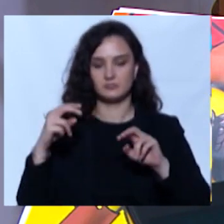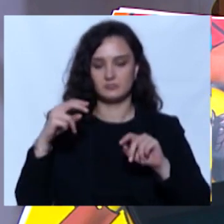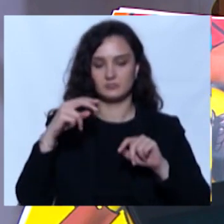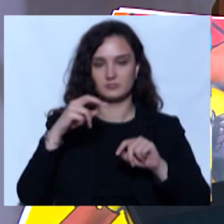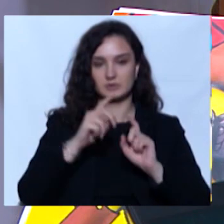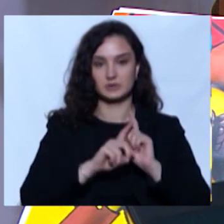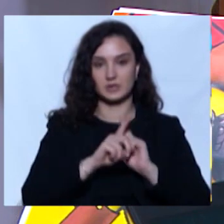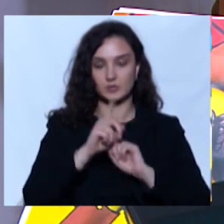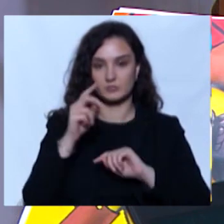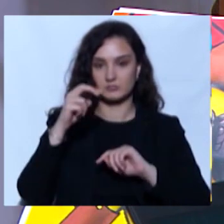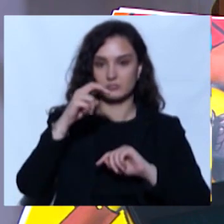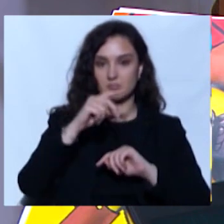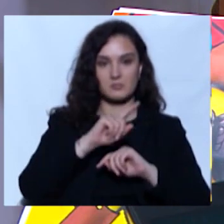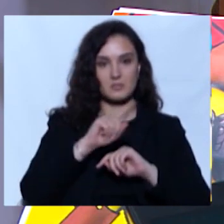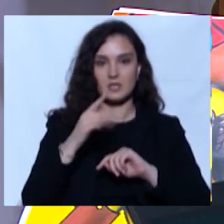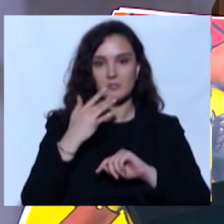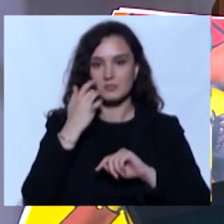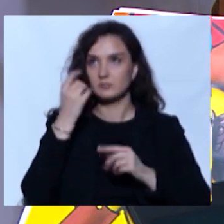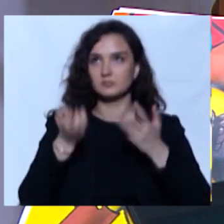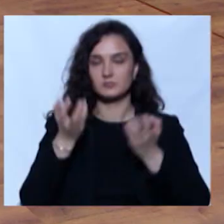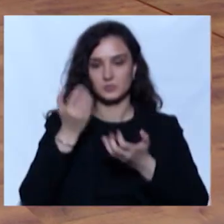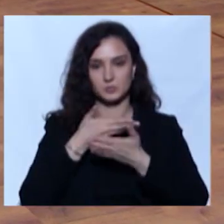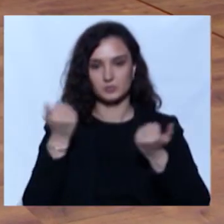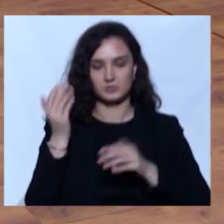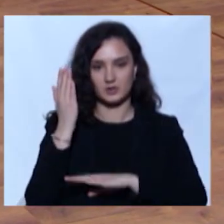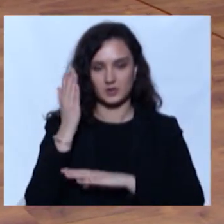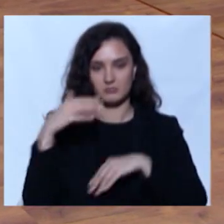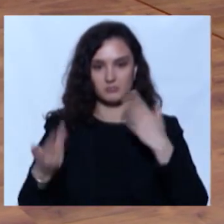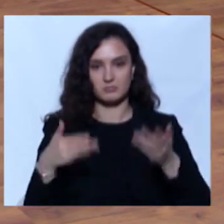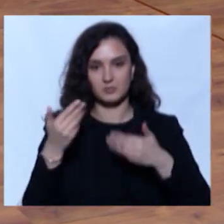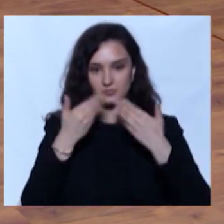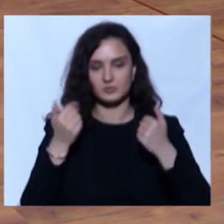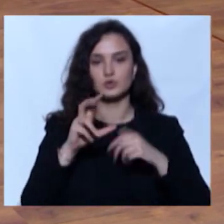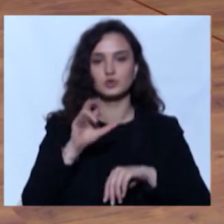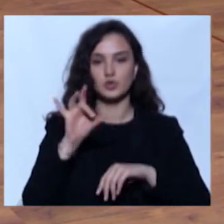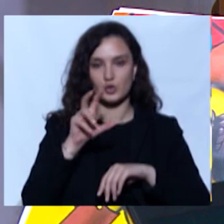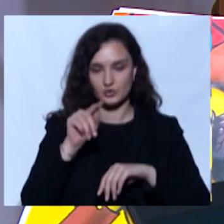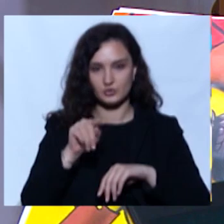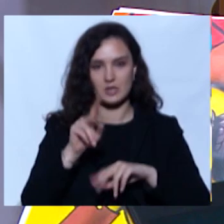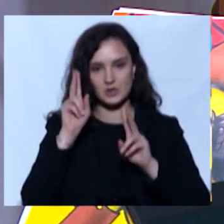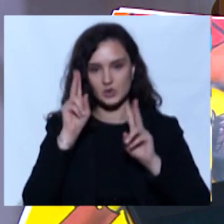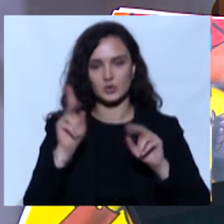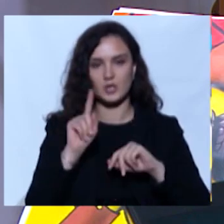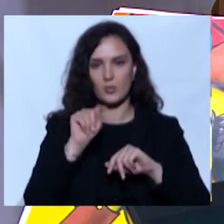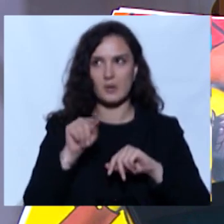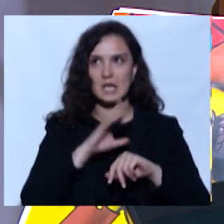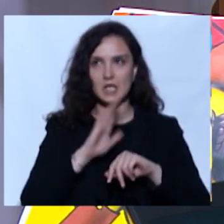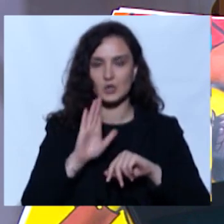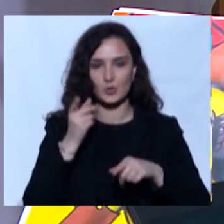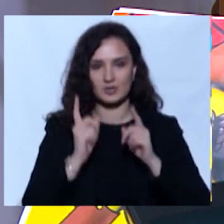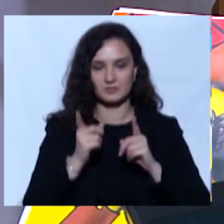to pull, but the nuts would not come off the tree. George did not know that they were not